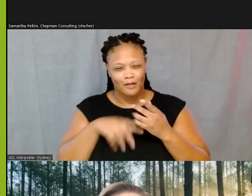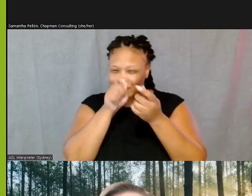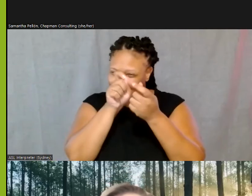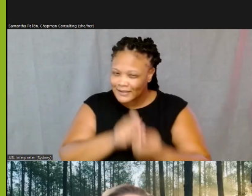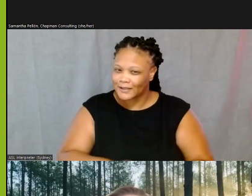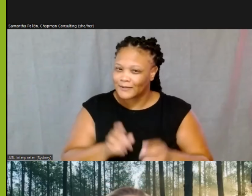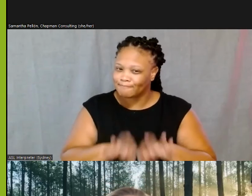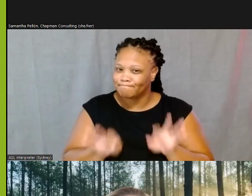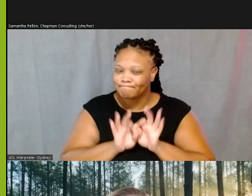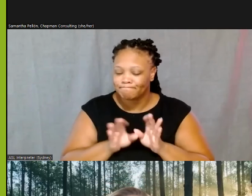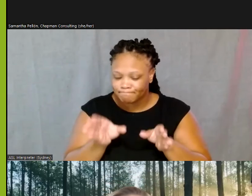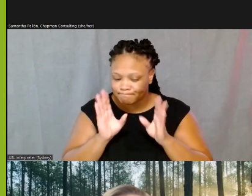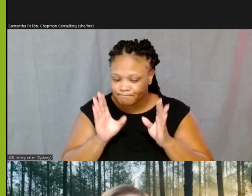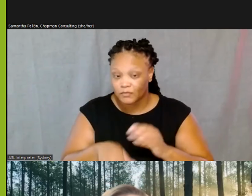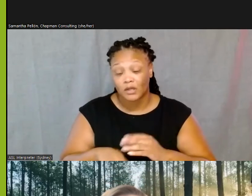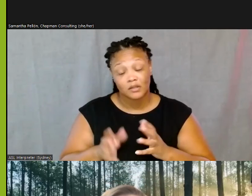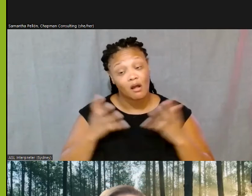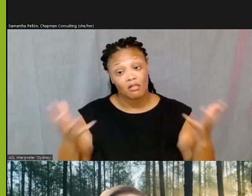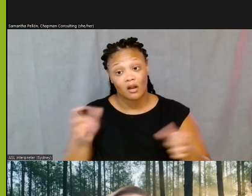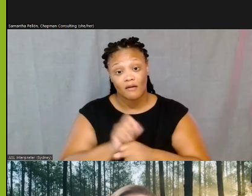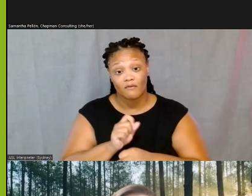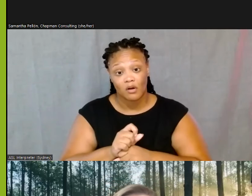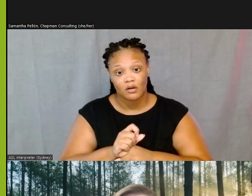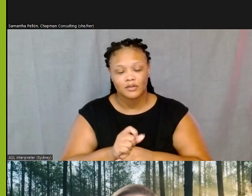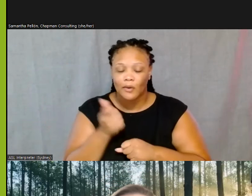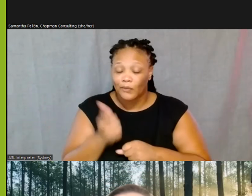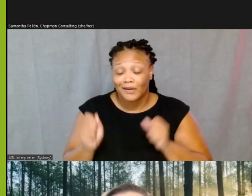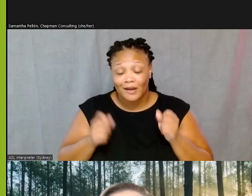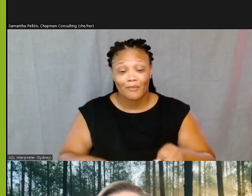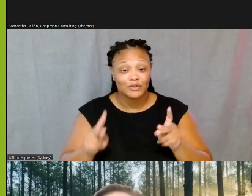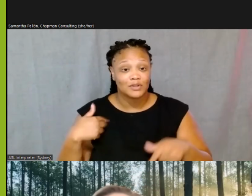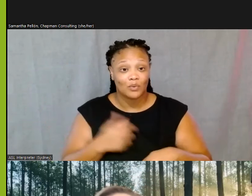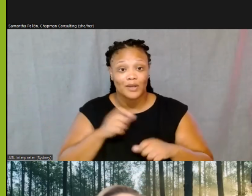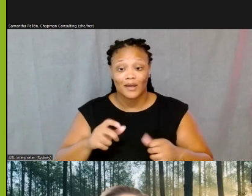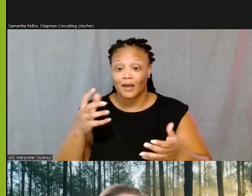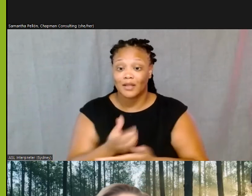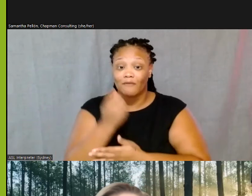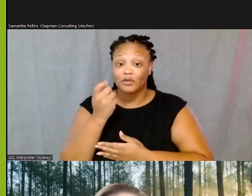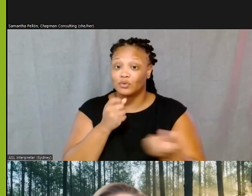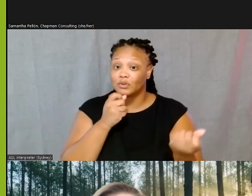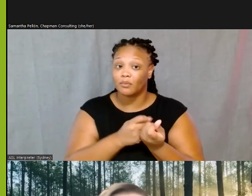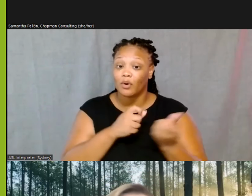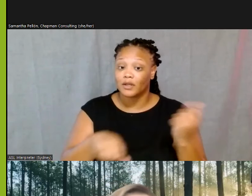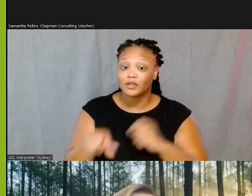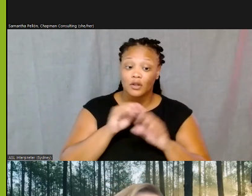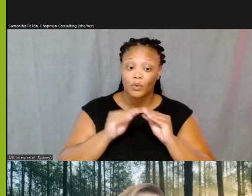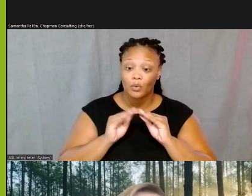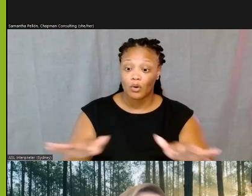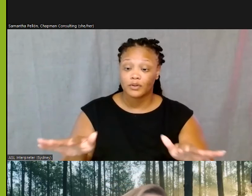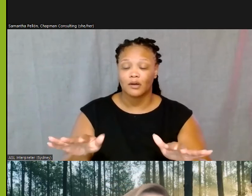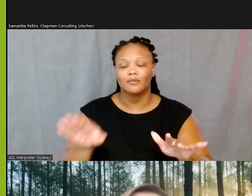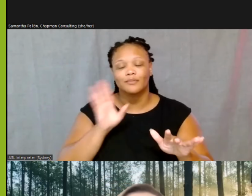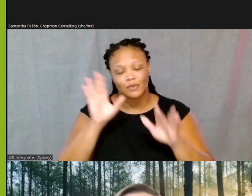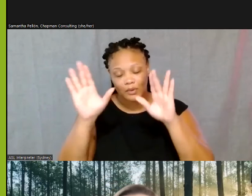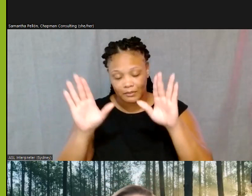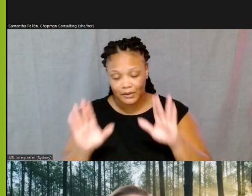is a lot of work. So certainly any opportunities that we can leverage to support each other as it rolls out, that would be great. And of course,